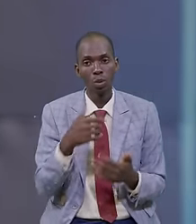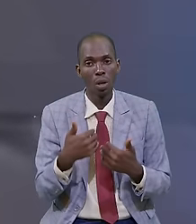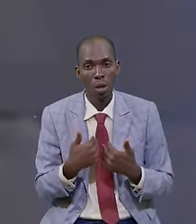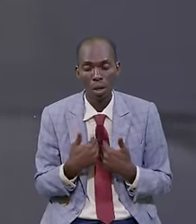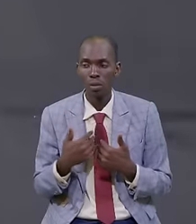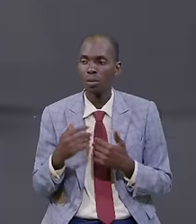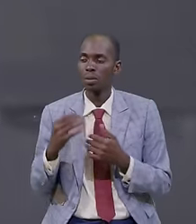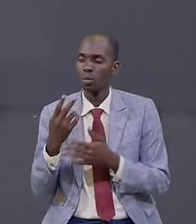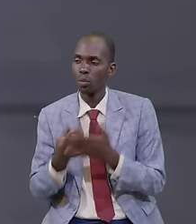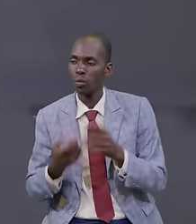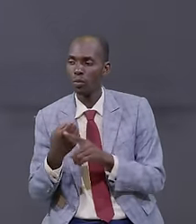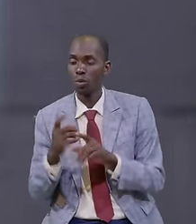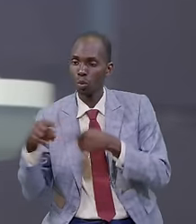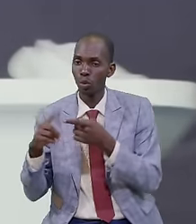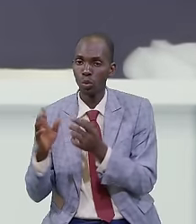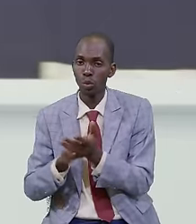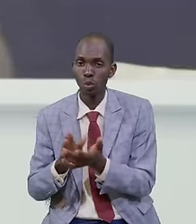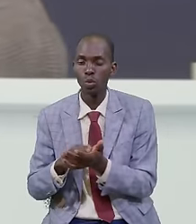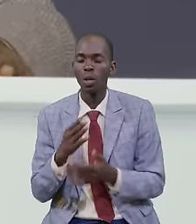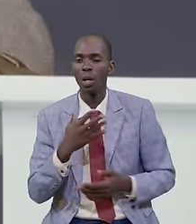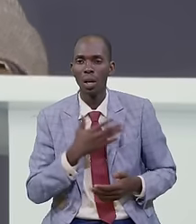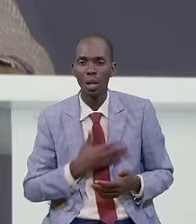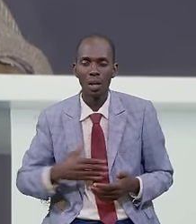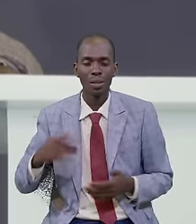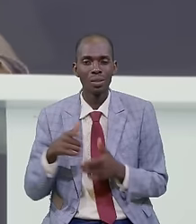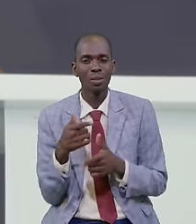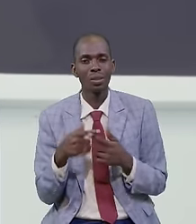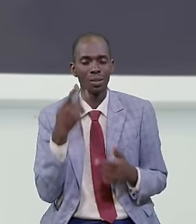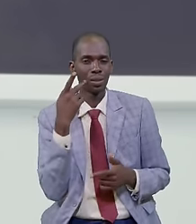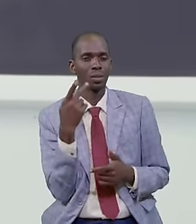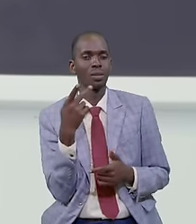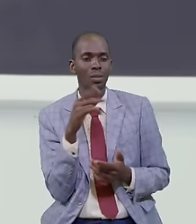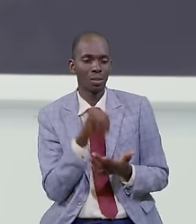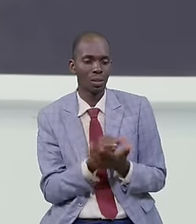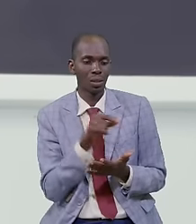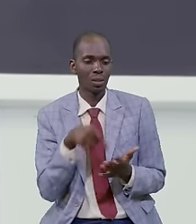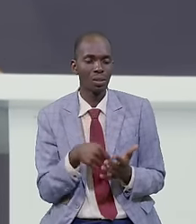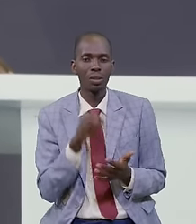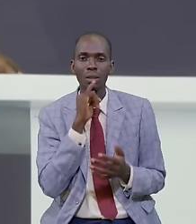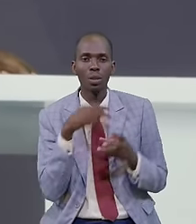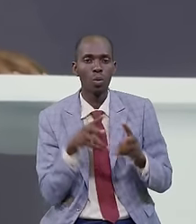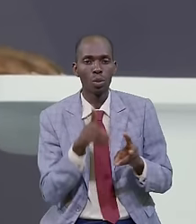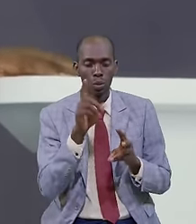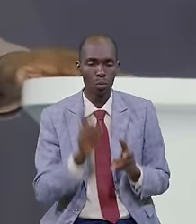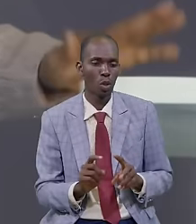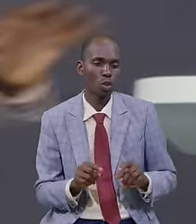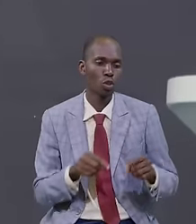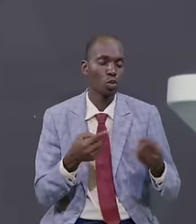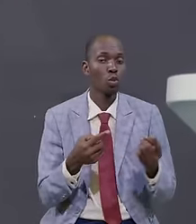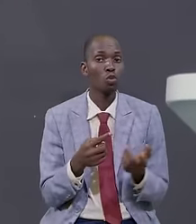and then see that this is the direction you ought to go.